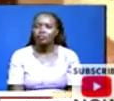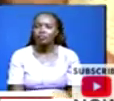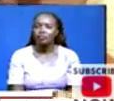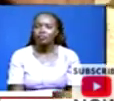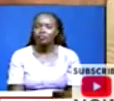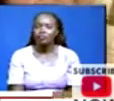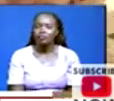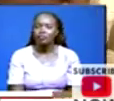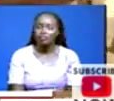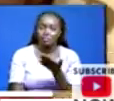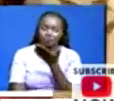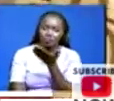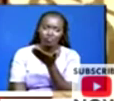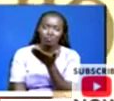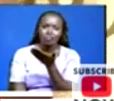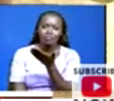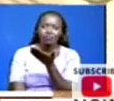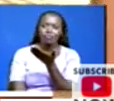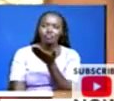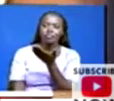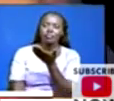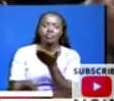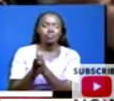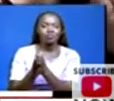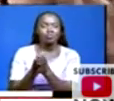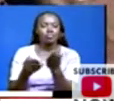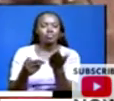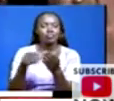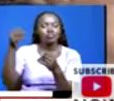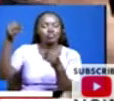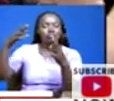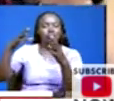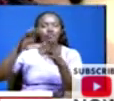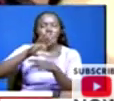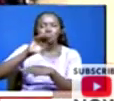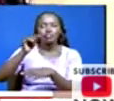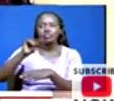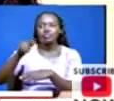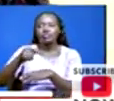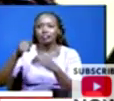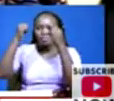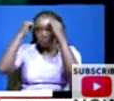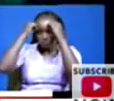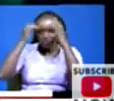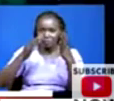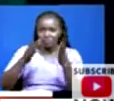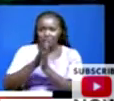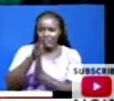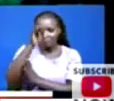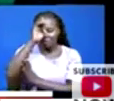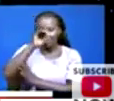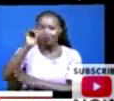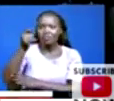Nelly Cheboi's nonprofit TechLit Africa has provided thousands of students across rural Kenya with access to